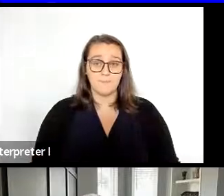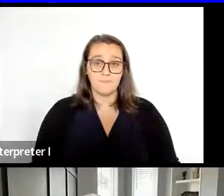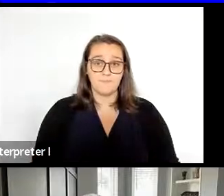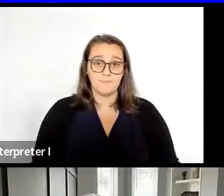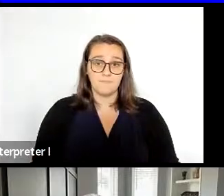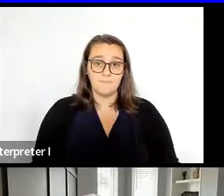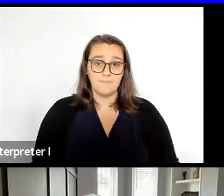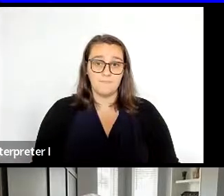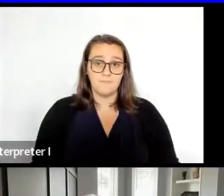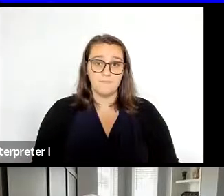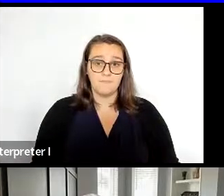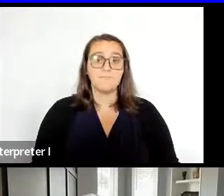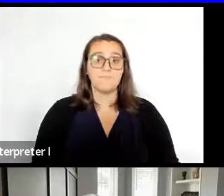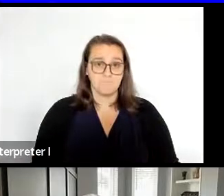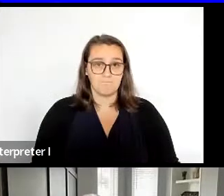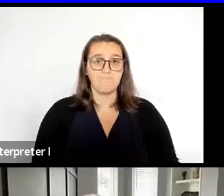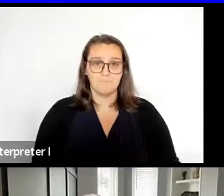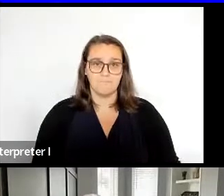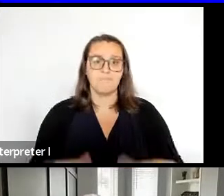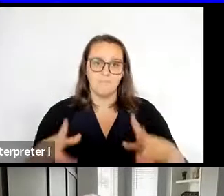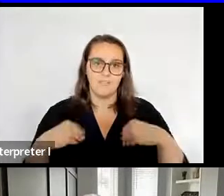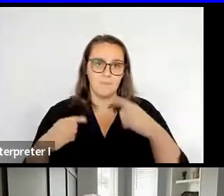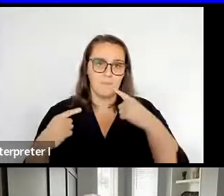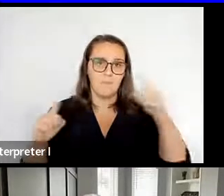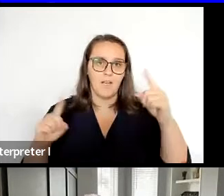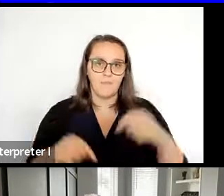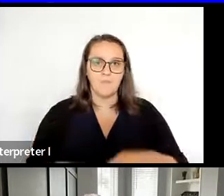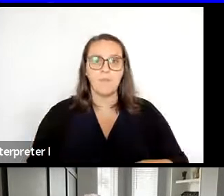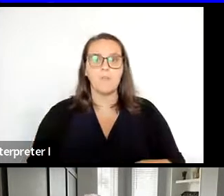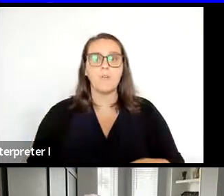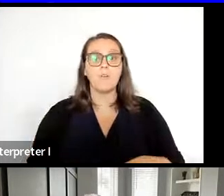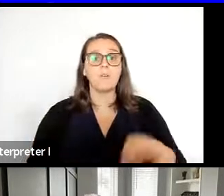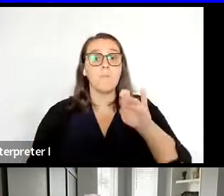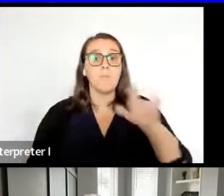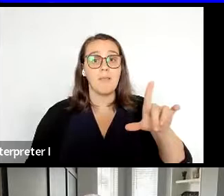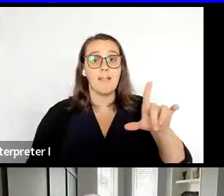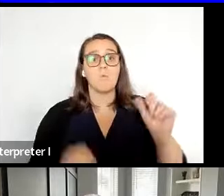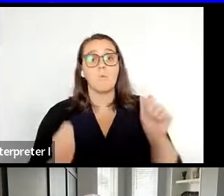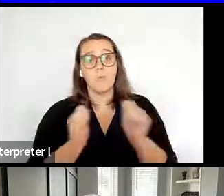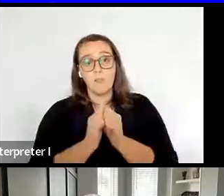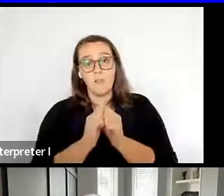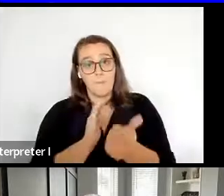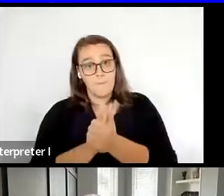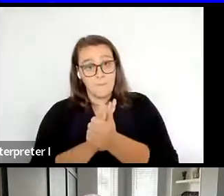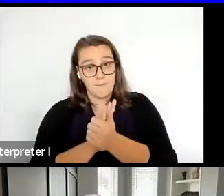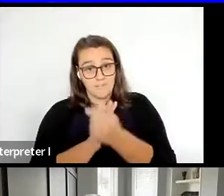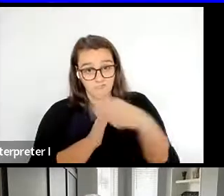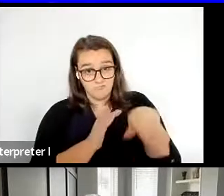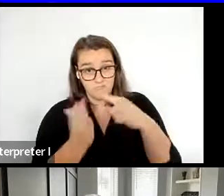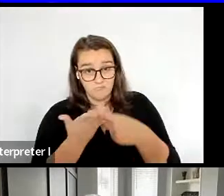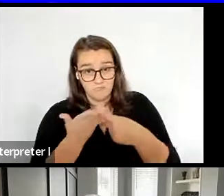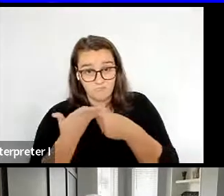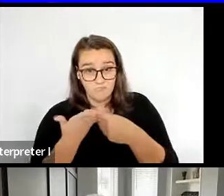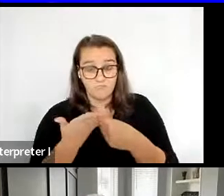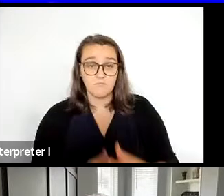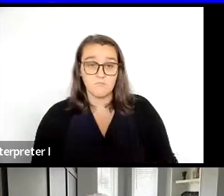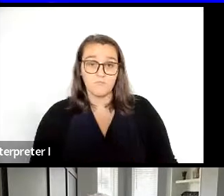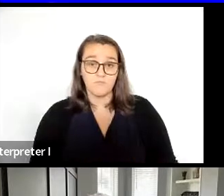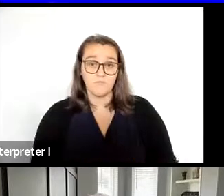The amendment is accepted. We have the bill as amended. Is there any discussion?